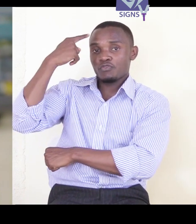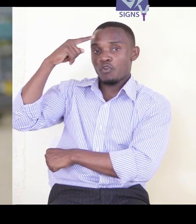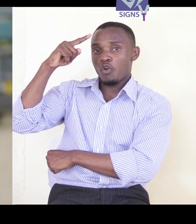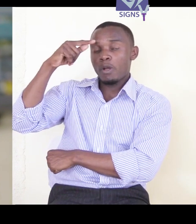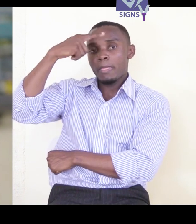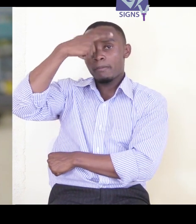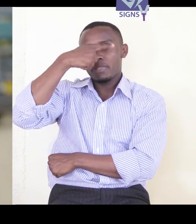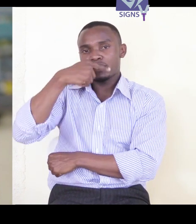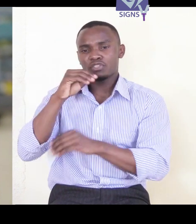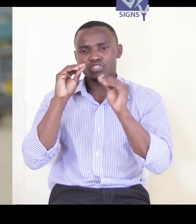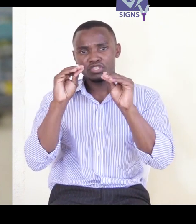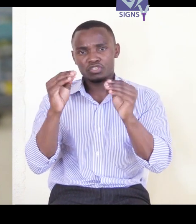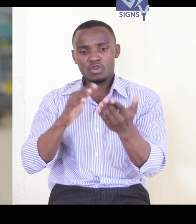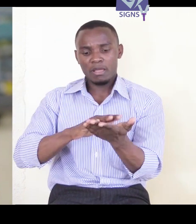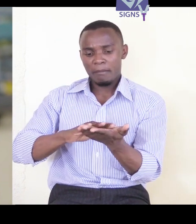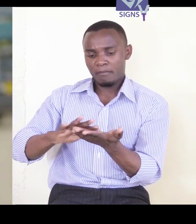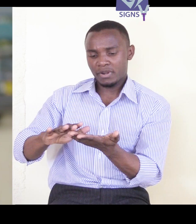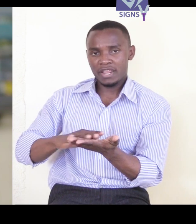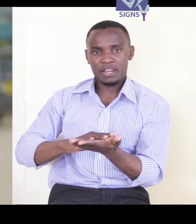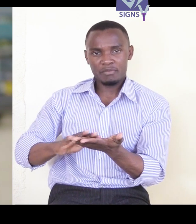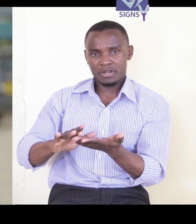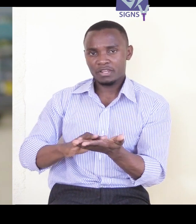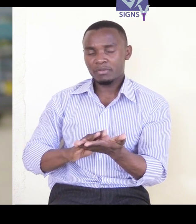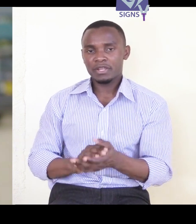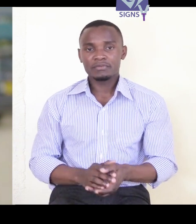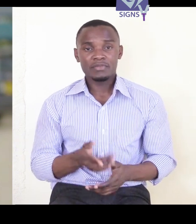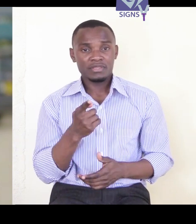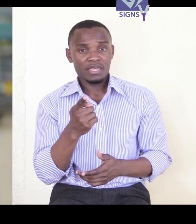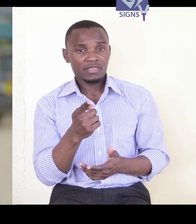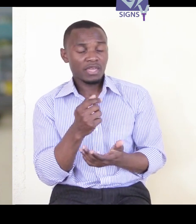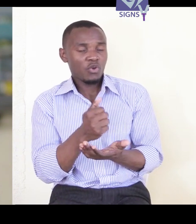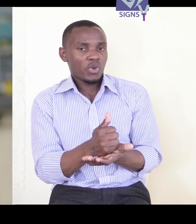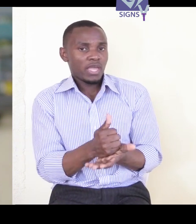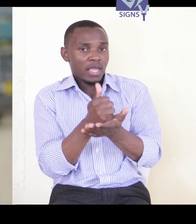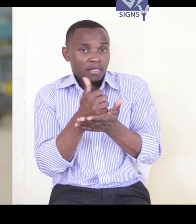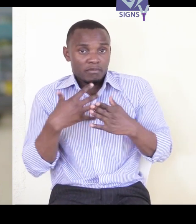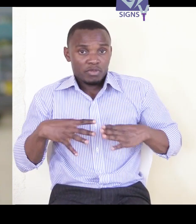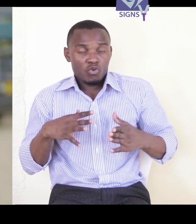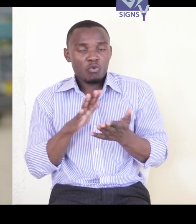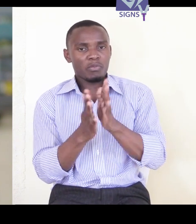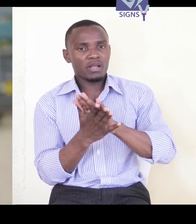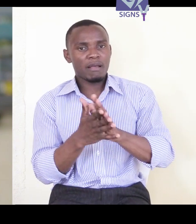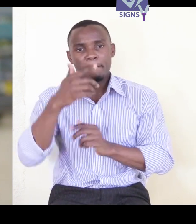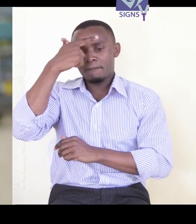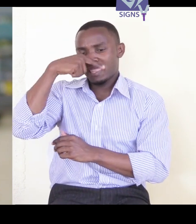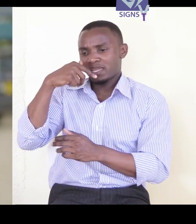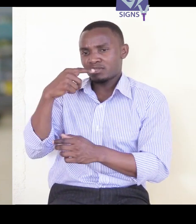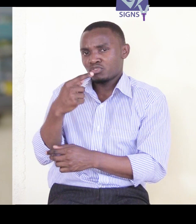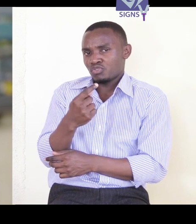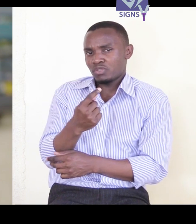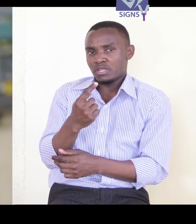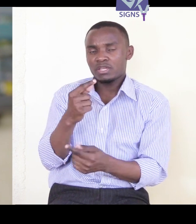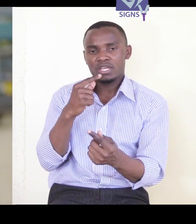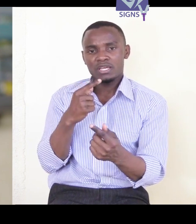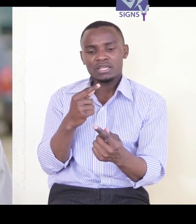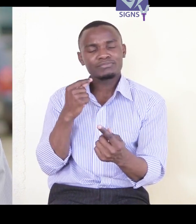to teach Braille under the Department of Rehabilitation, where we rehabilitate people who have become